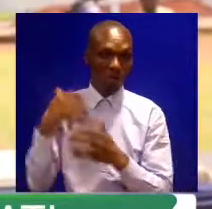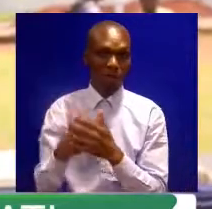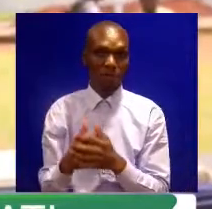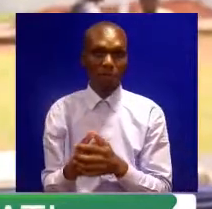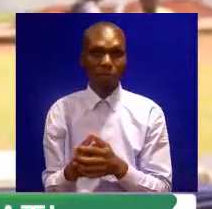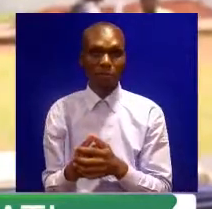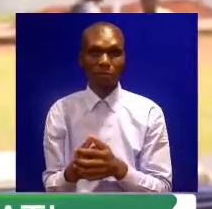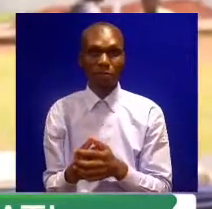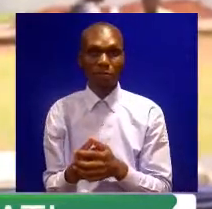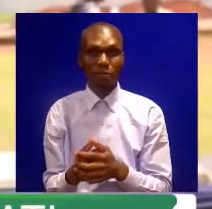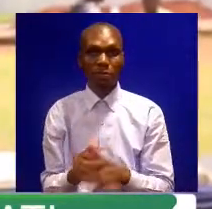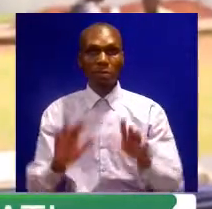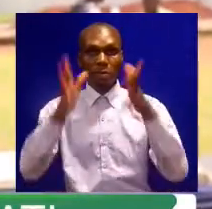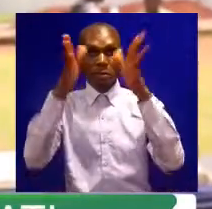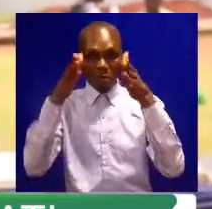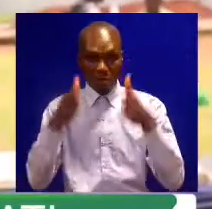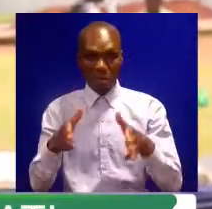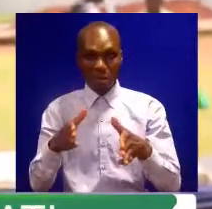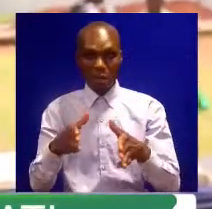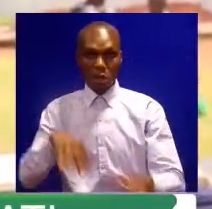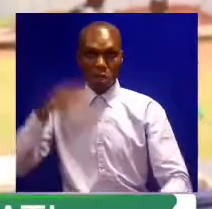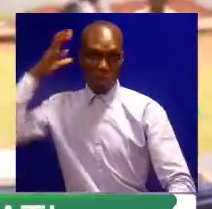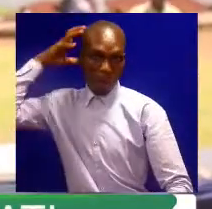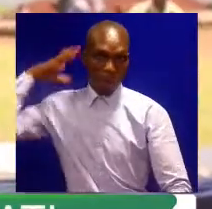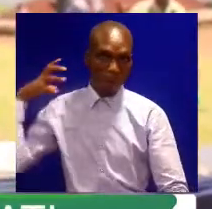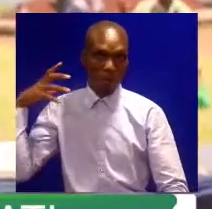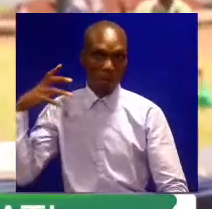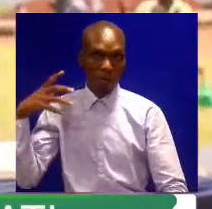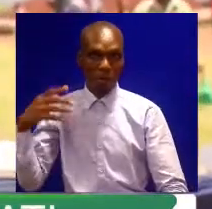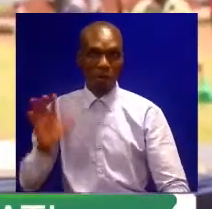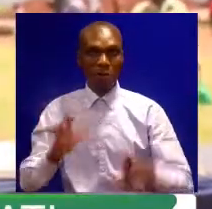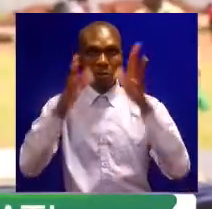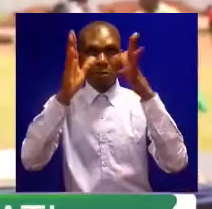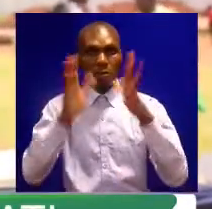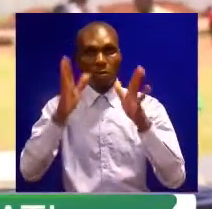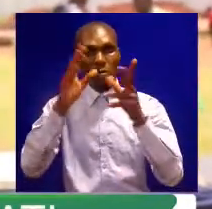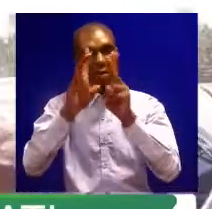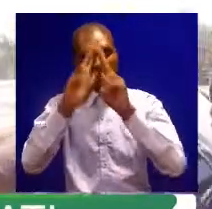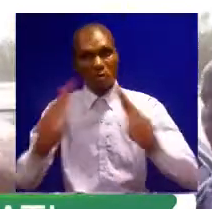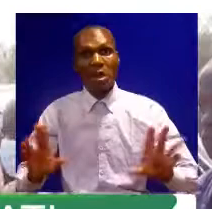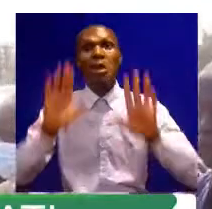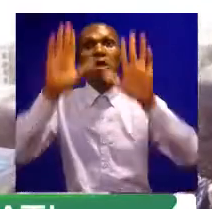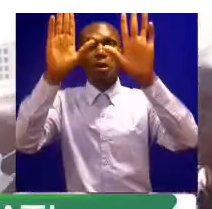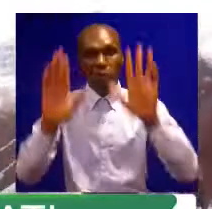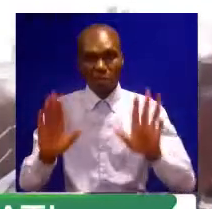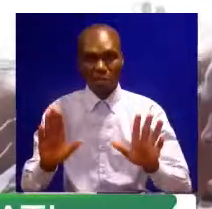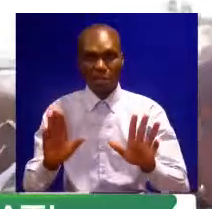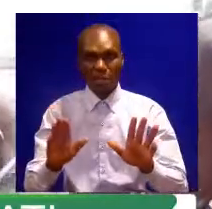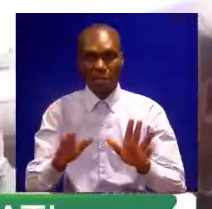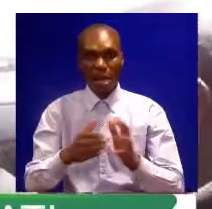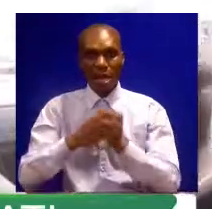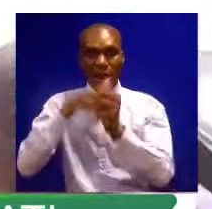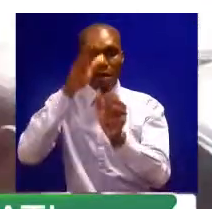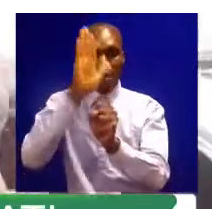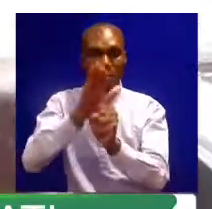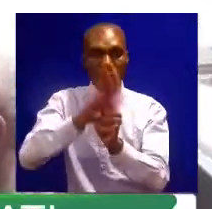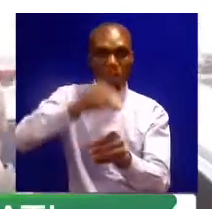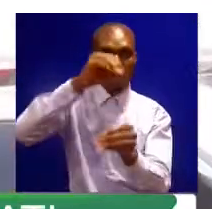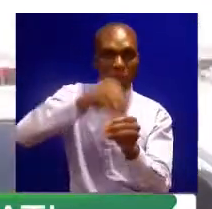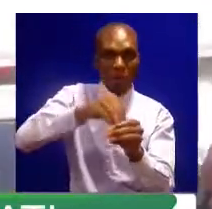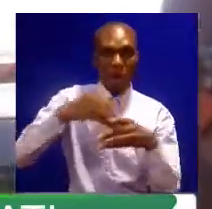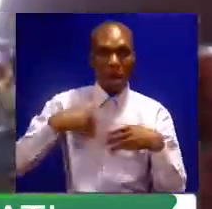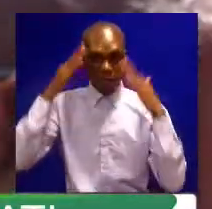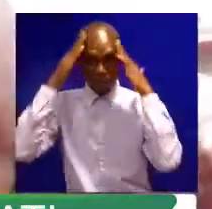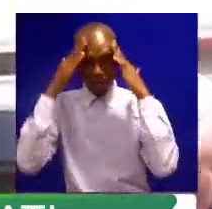Ona akira somo yega bwe simbe ya rati no moyegore ugwenge ncho mono abarai aho abachore nigo bakirana